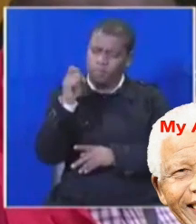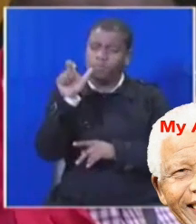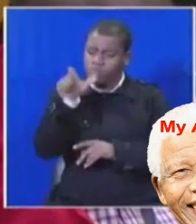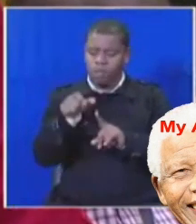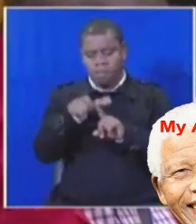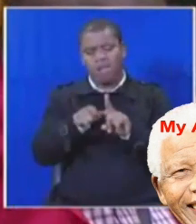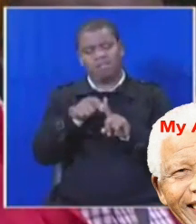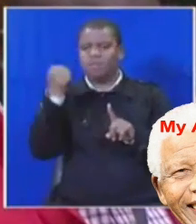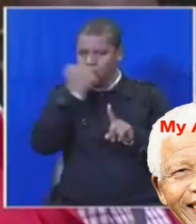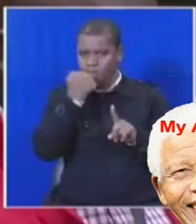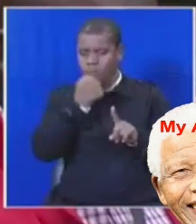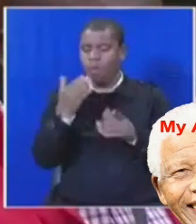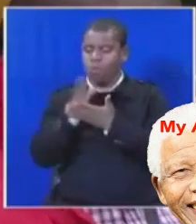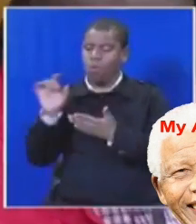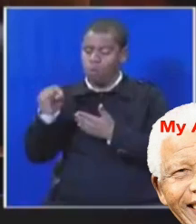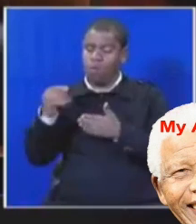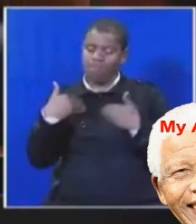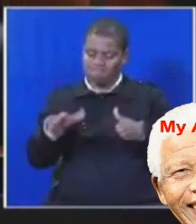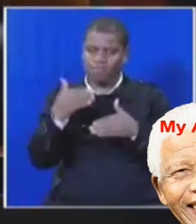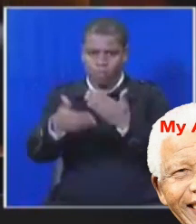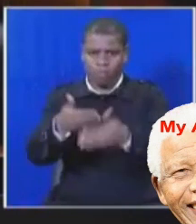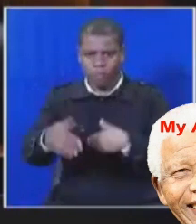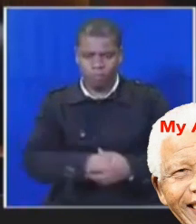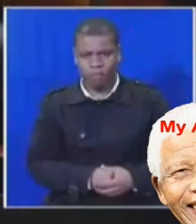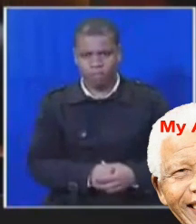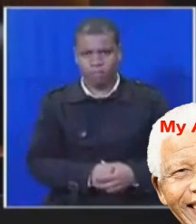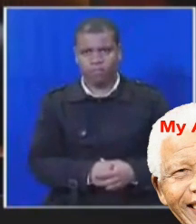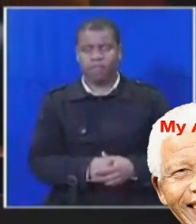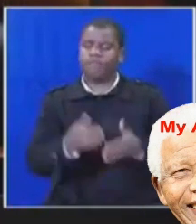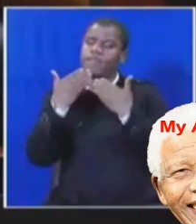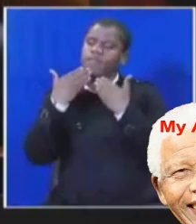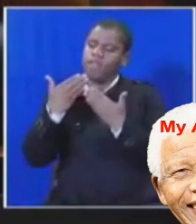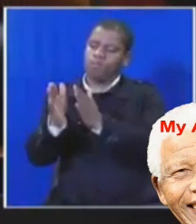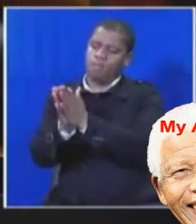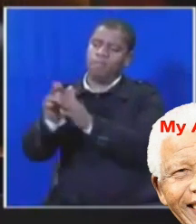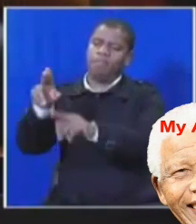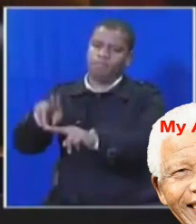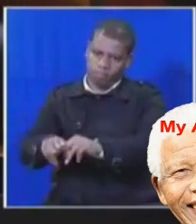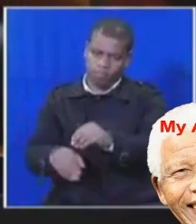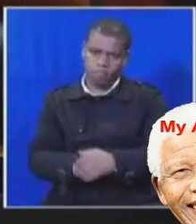apologize. Thank so you that very we can much. proceed. Can you take your seat? Thank you very much. Honorable members.